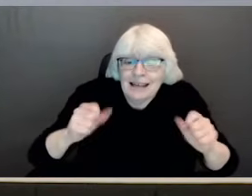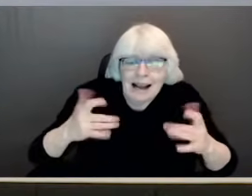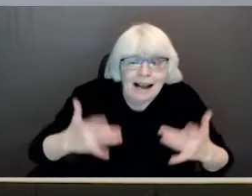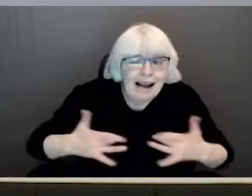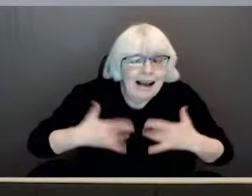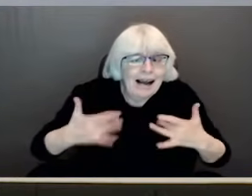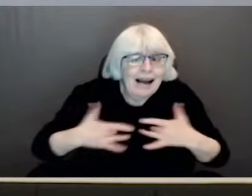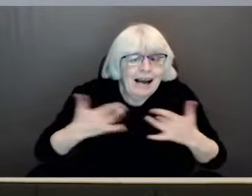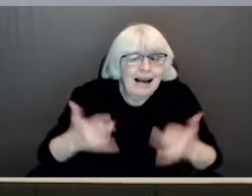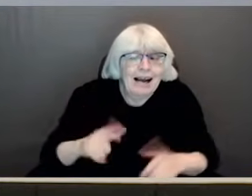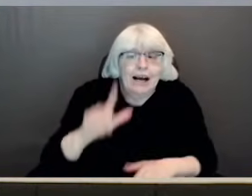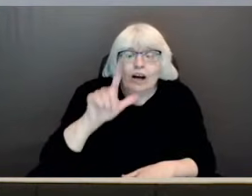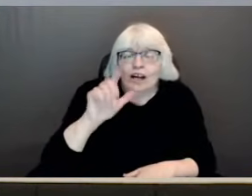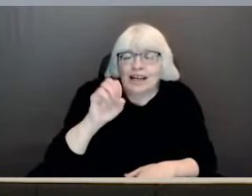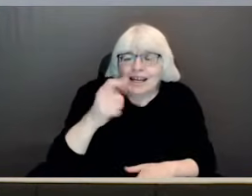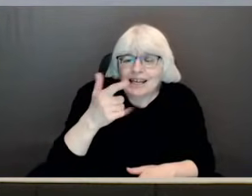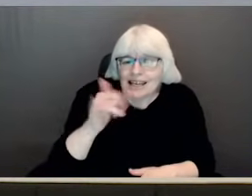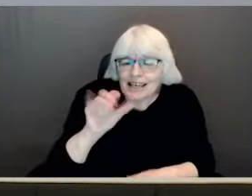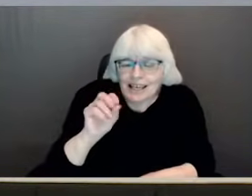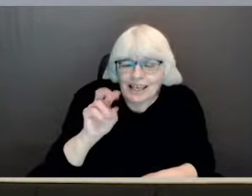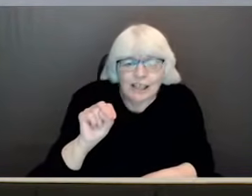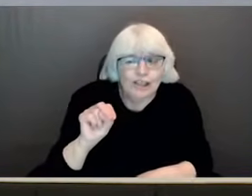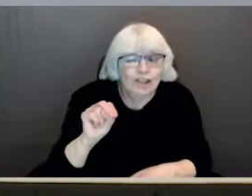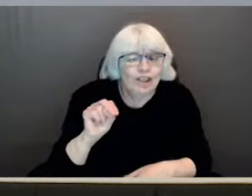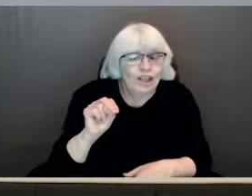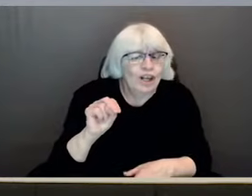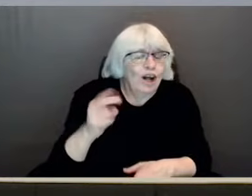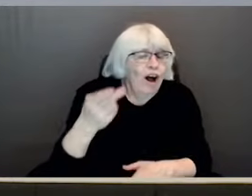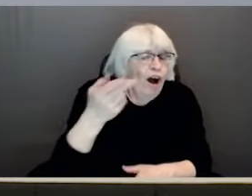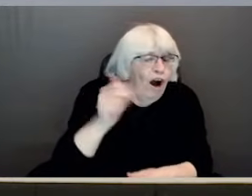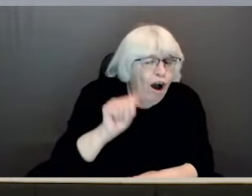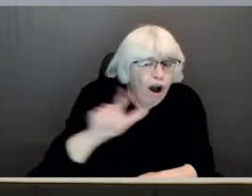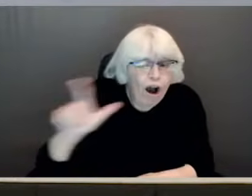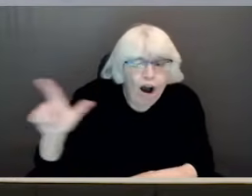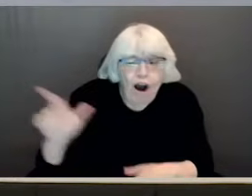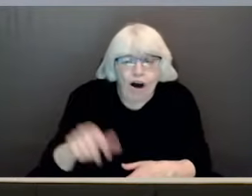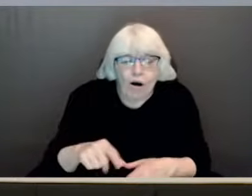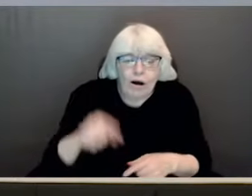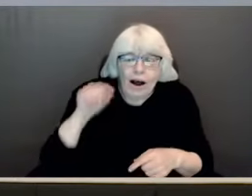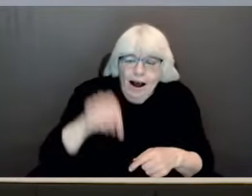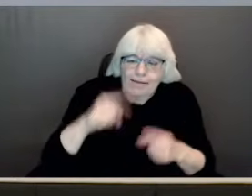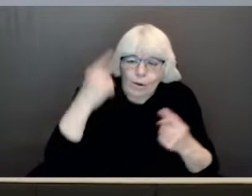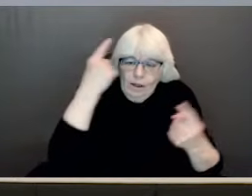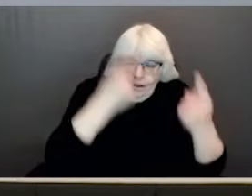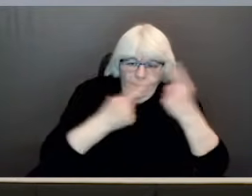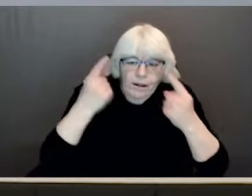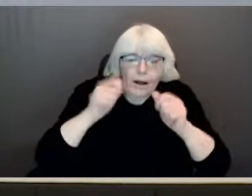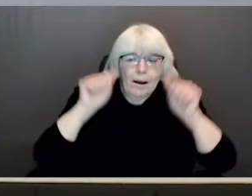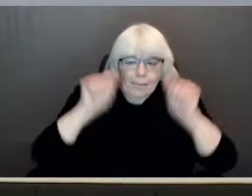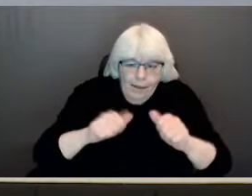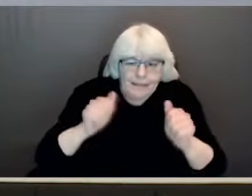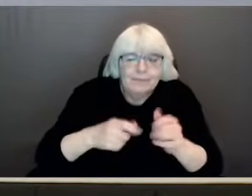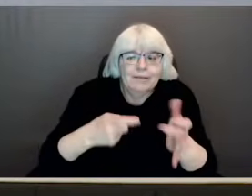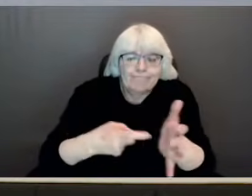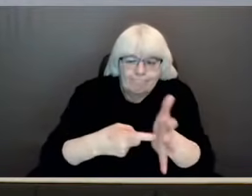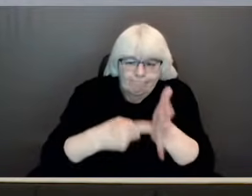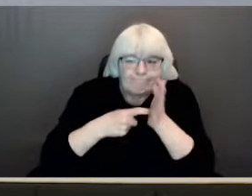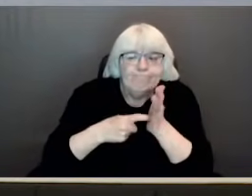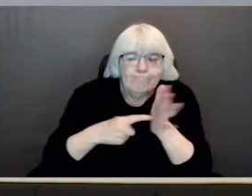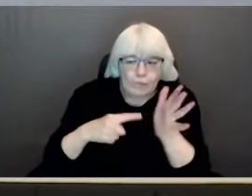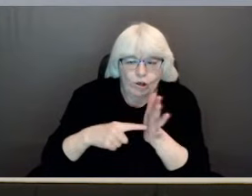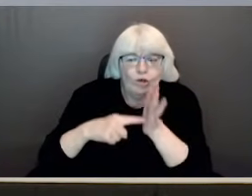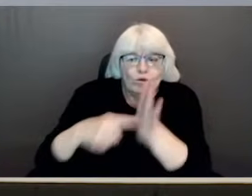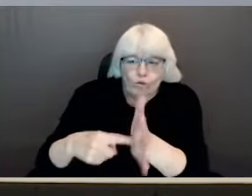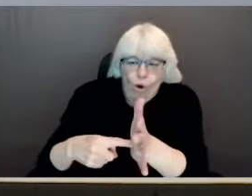vaccine is required under the PEI VaxPass program. Remembrance Day organized gatherings subject to the PEI VaxPass